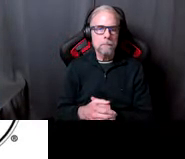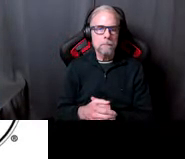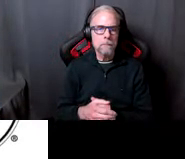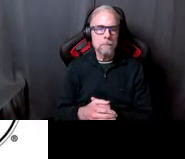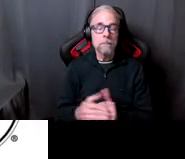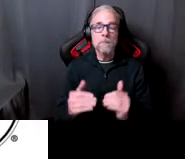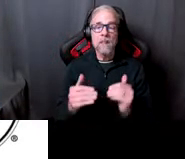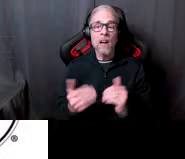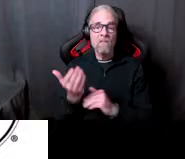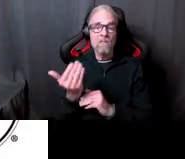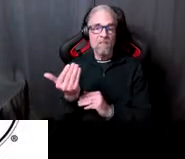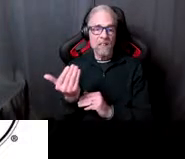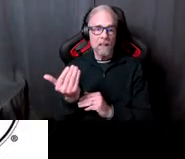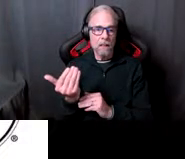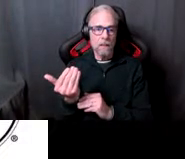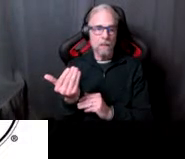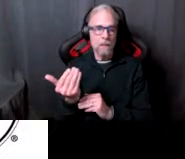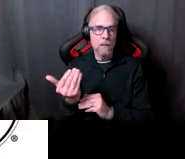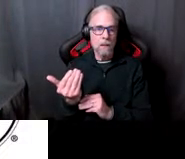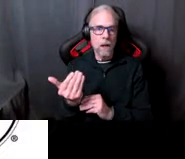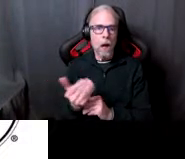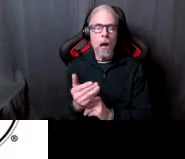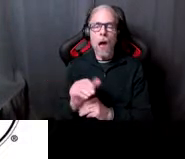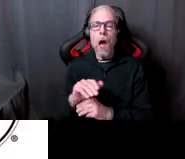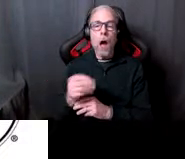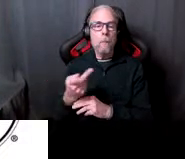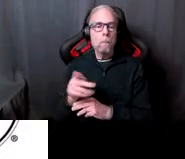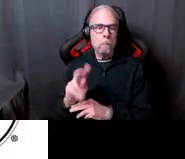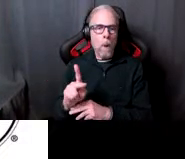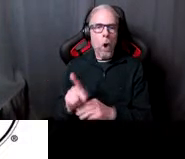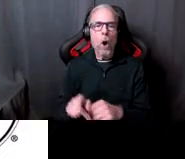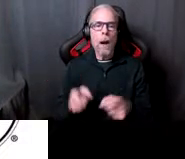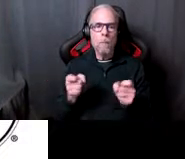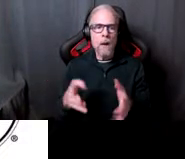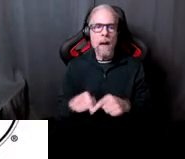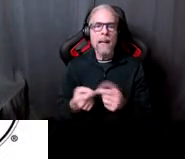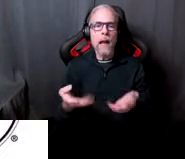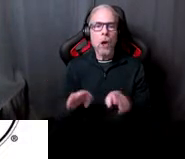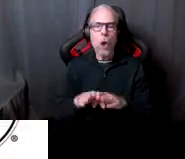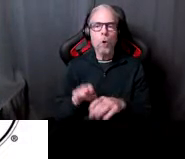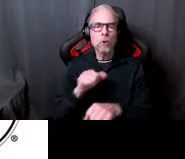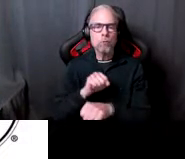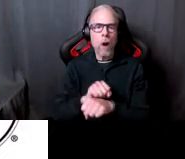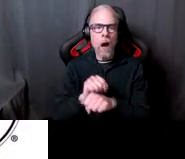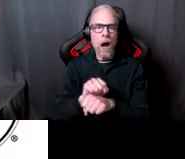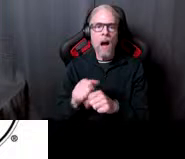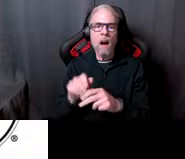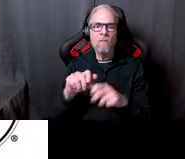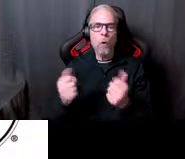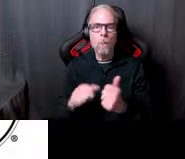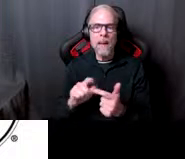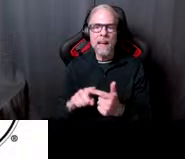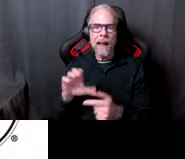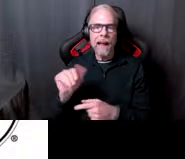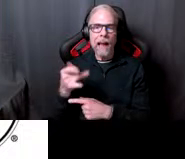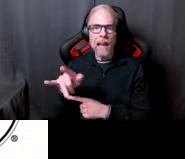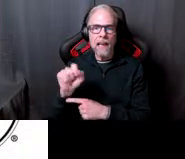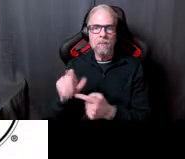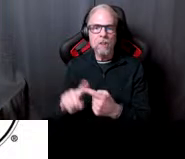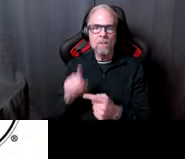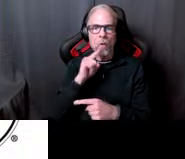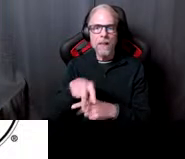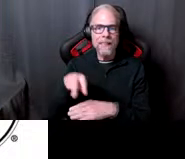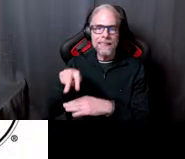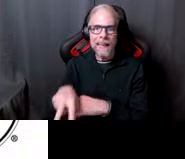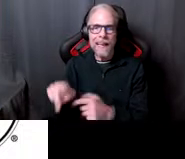Under 15, a park manager may close rock formations and cliffs within a park property to descending, scaling,